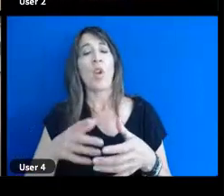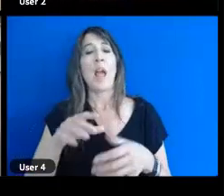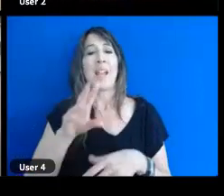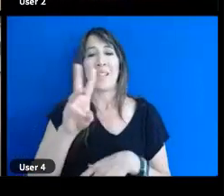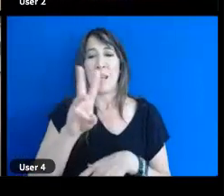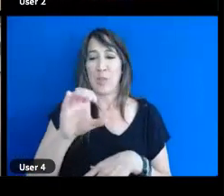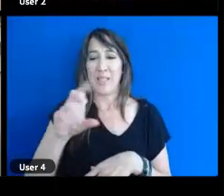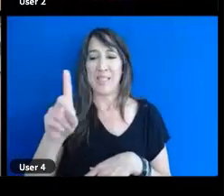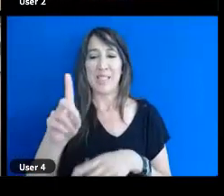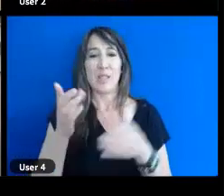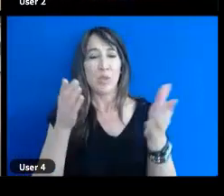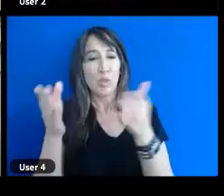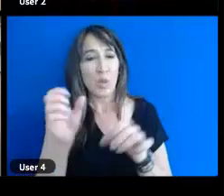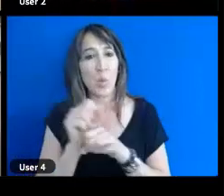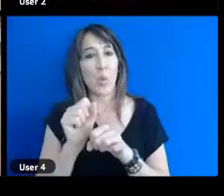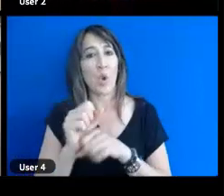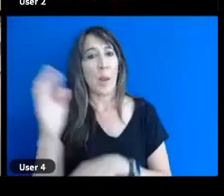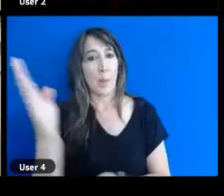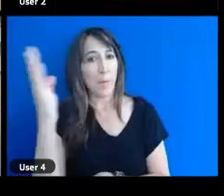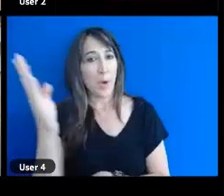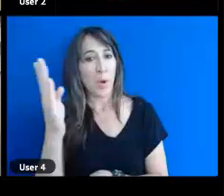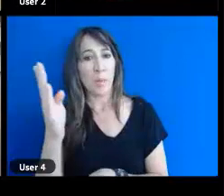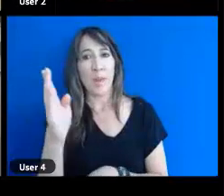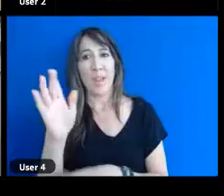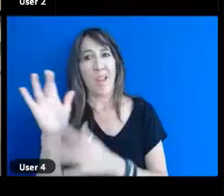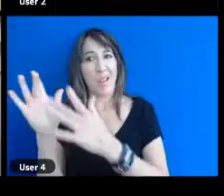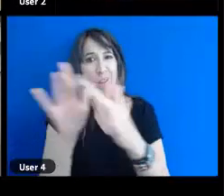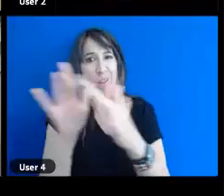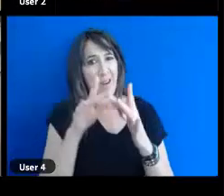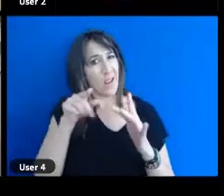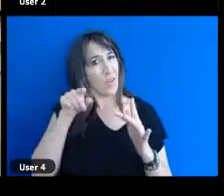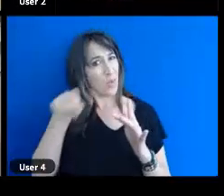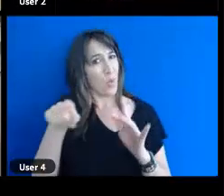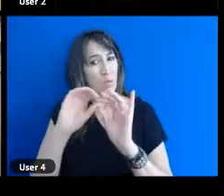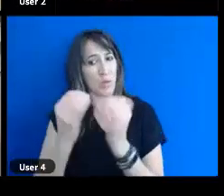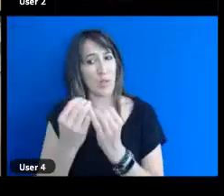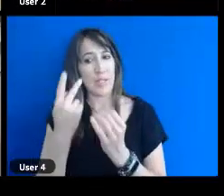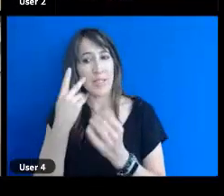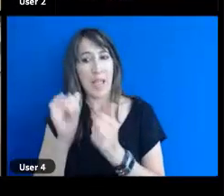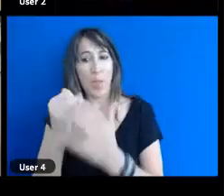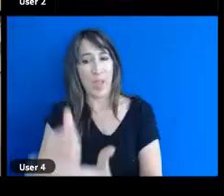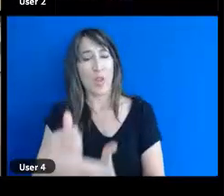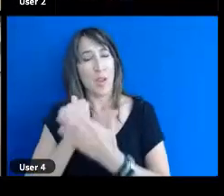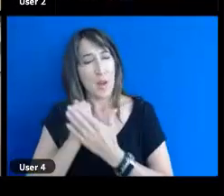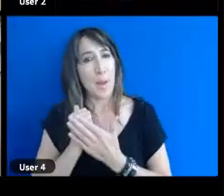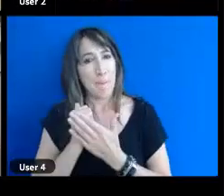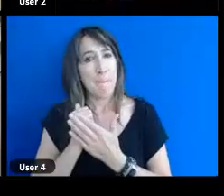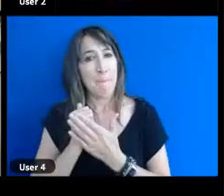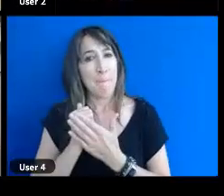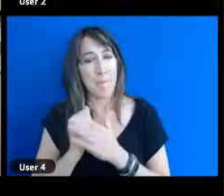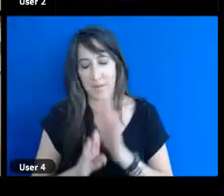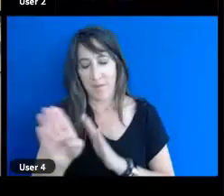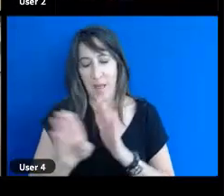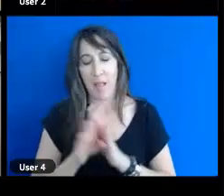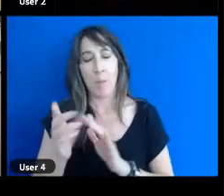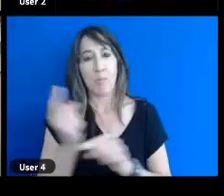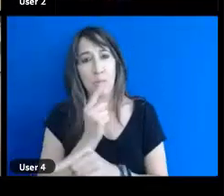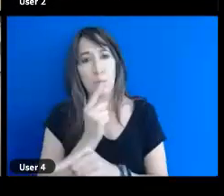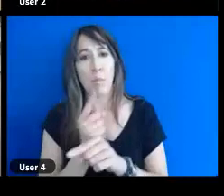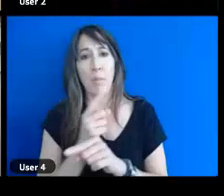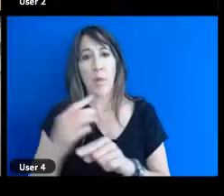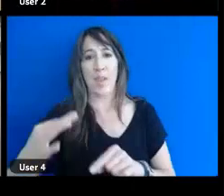with a lot of the Vancouver catchments, and WCG Services works with employers in the Burnaby catchment, reach out to